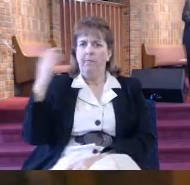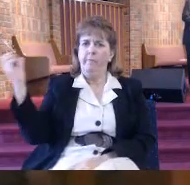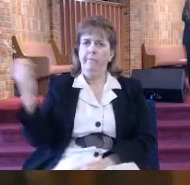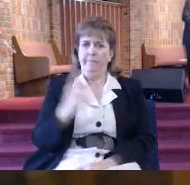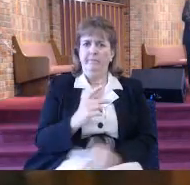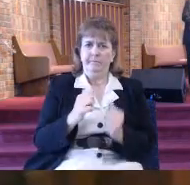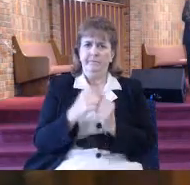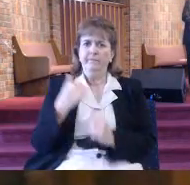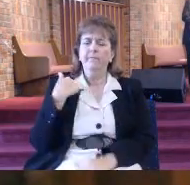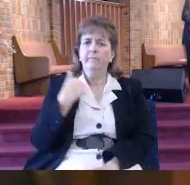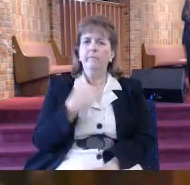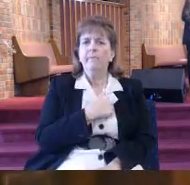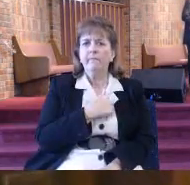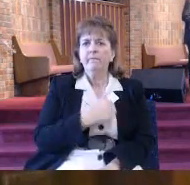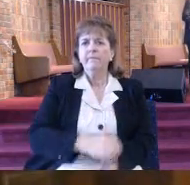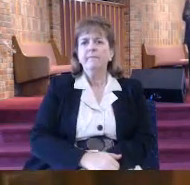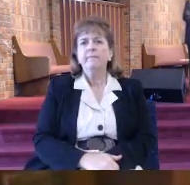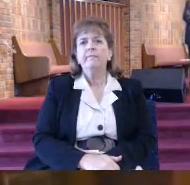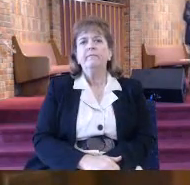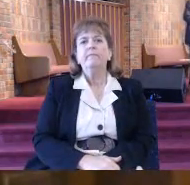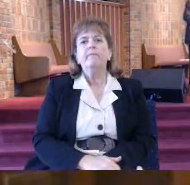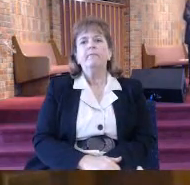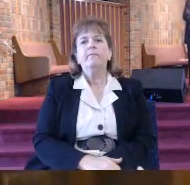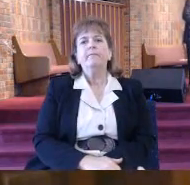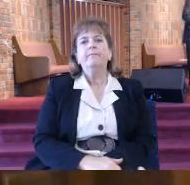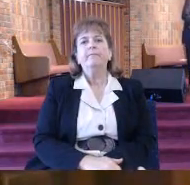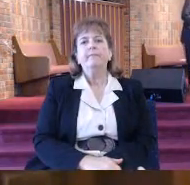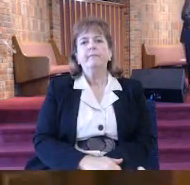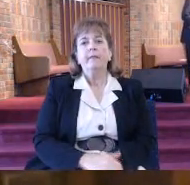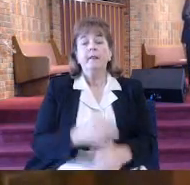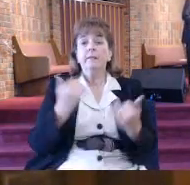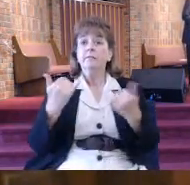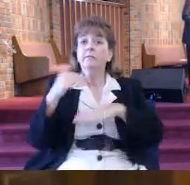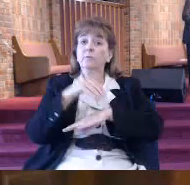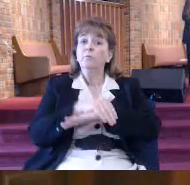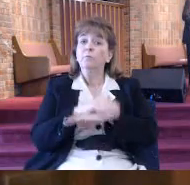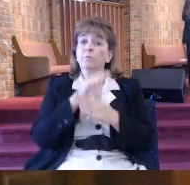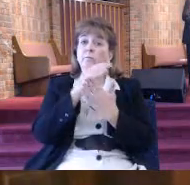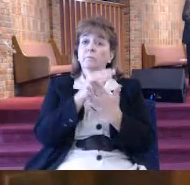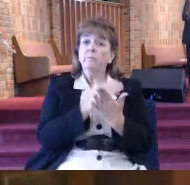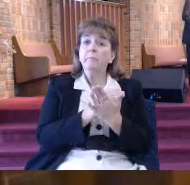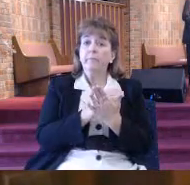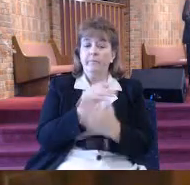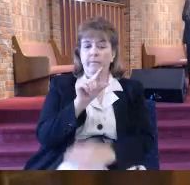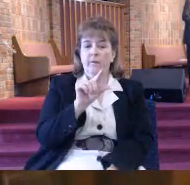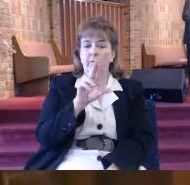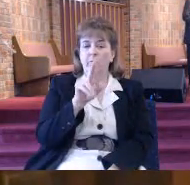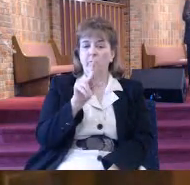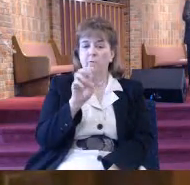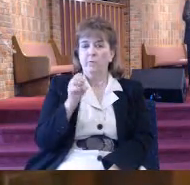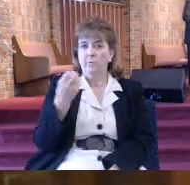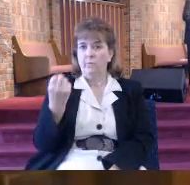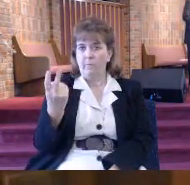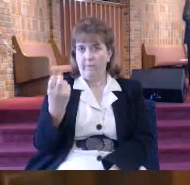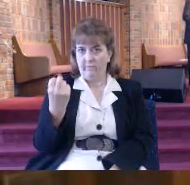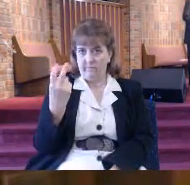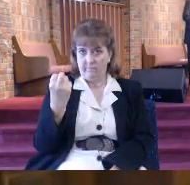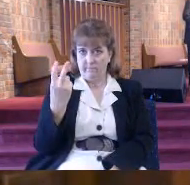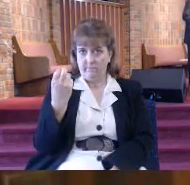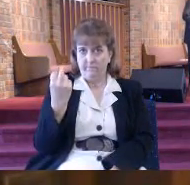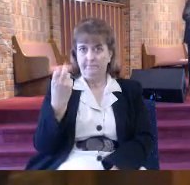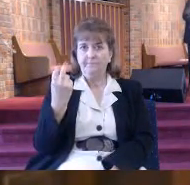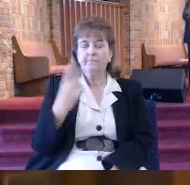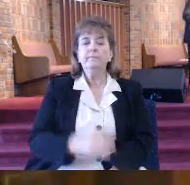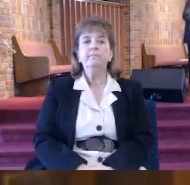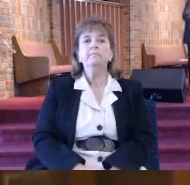place. Tonight we'll be spending our time in Luke chapter 12 in our discussion.